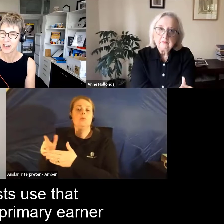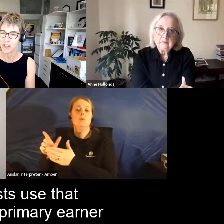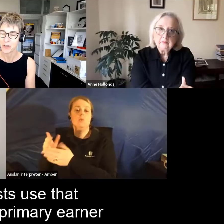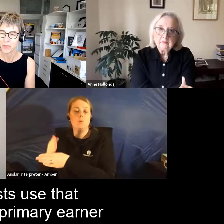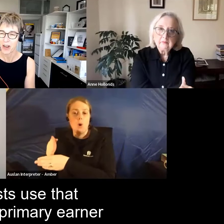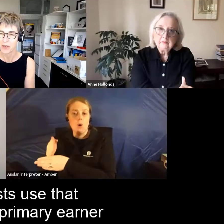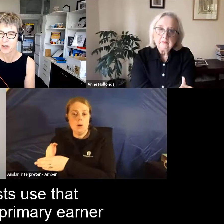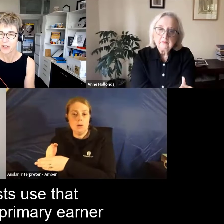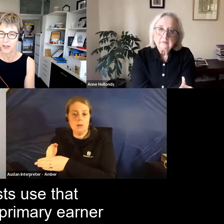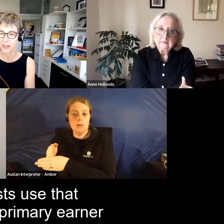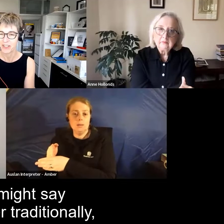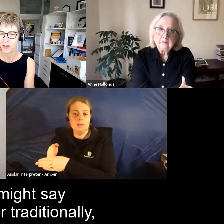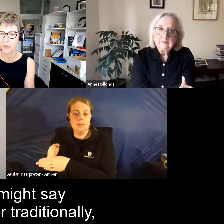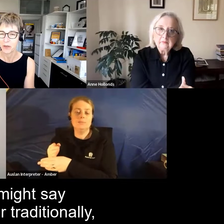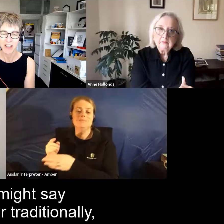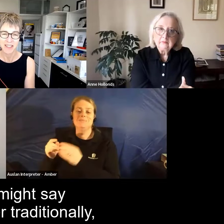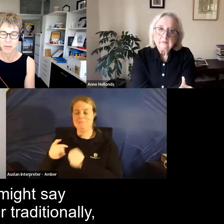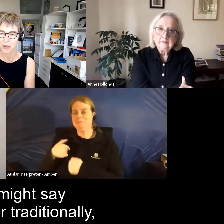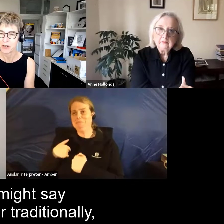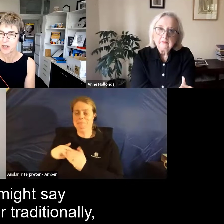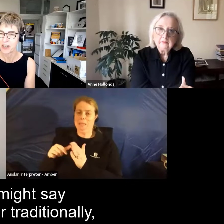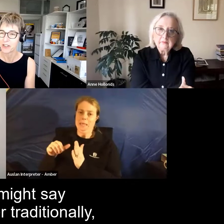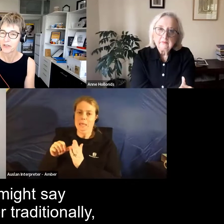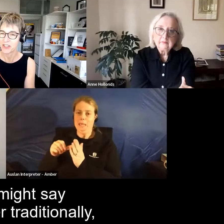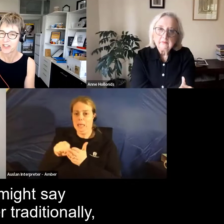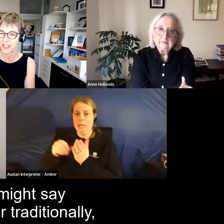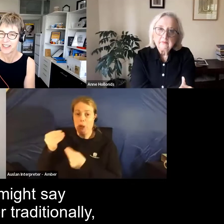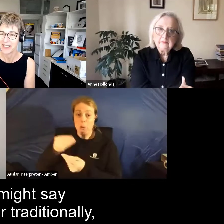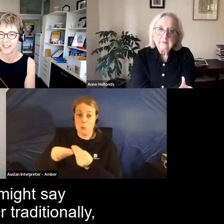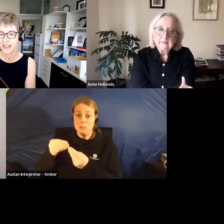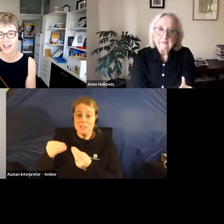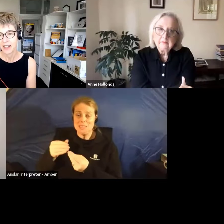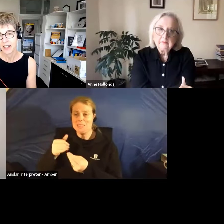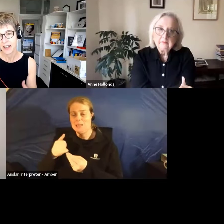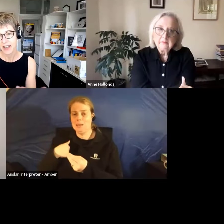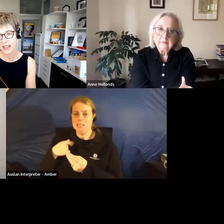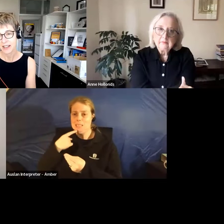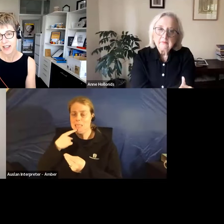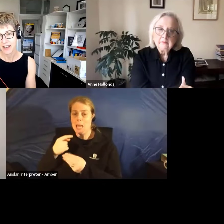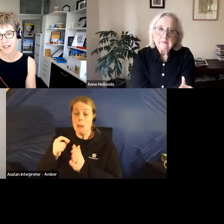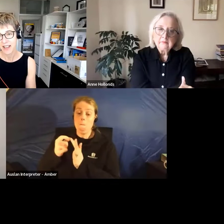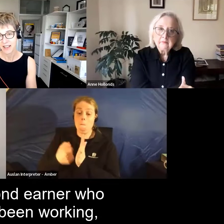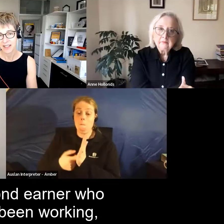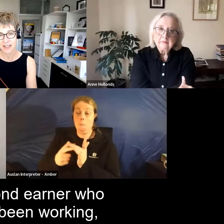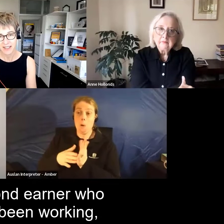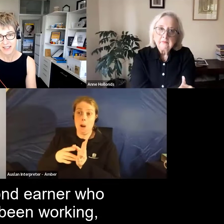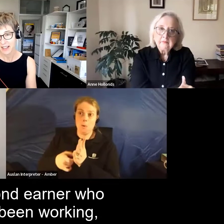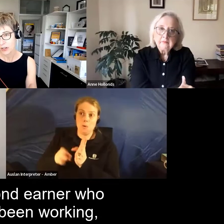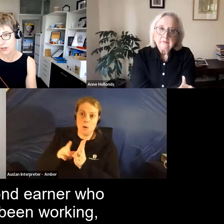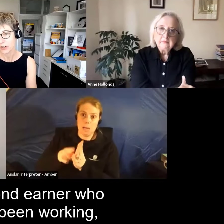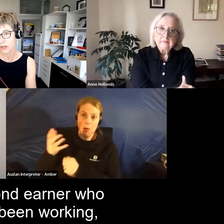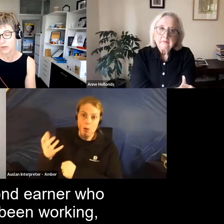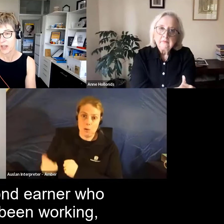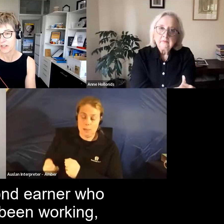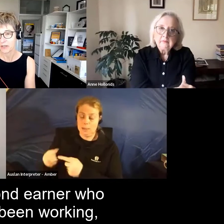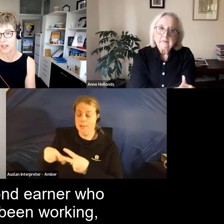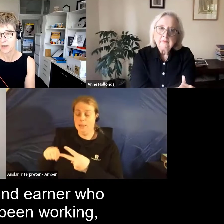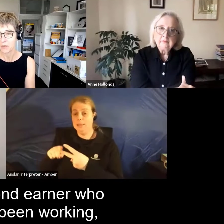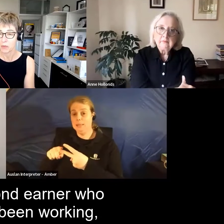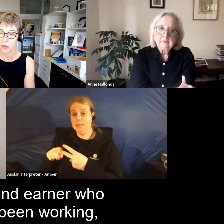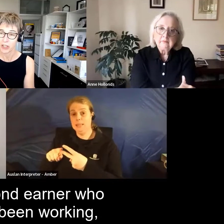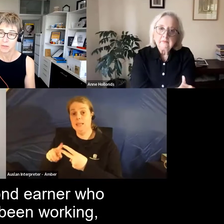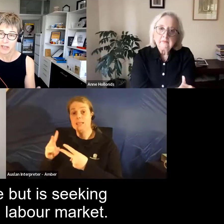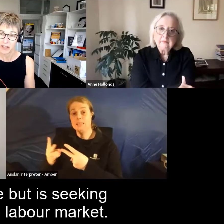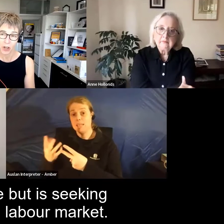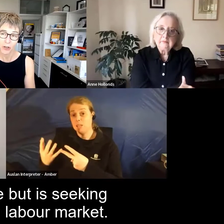use that language of primary earner, or we might say breadwinner traditionally, and the second earner who might